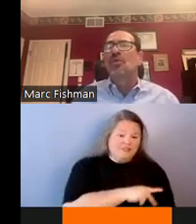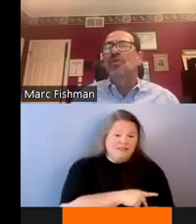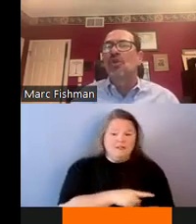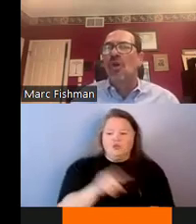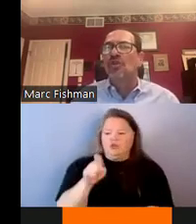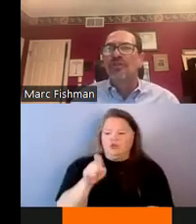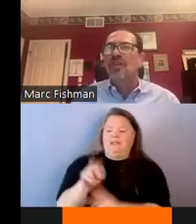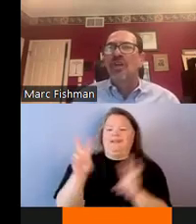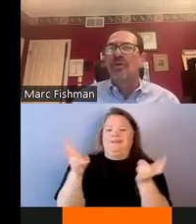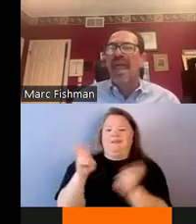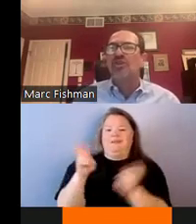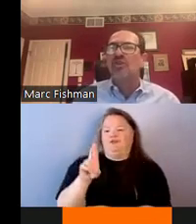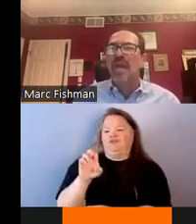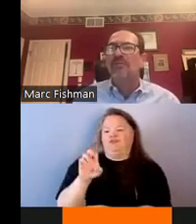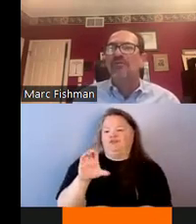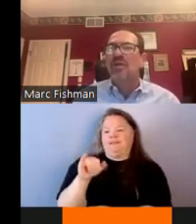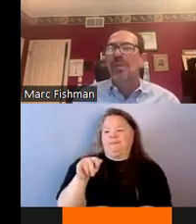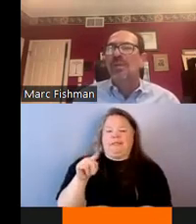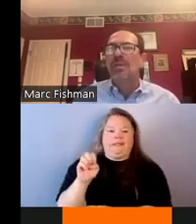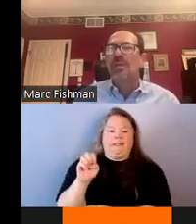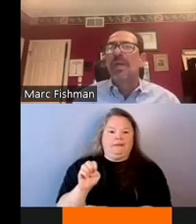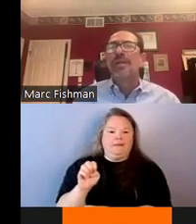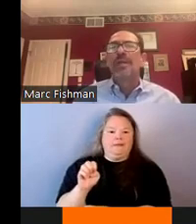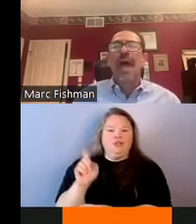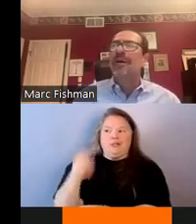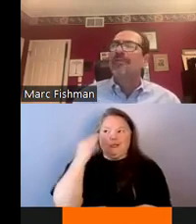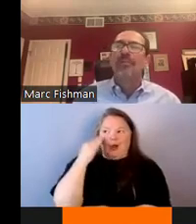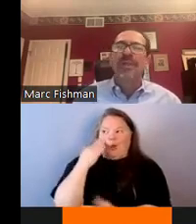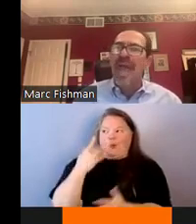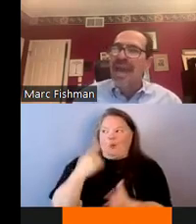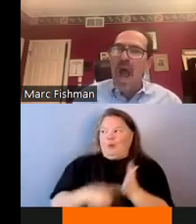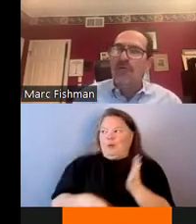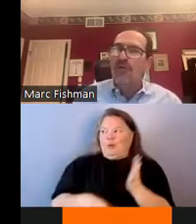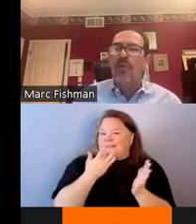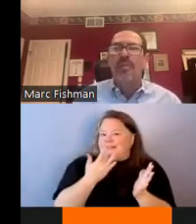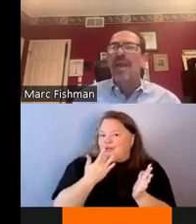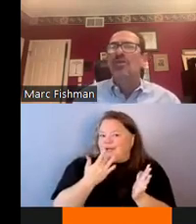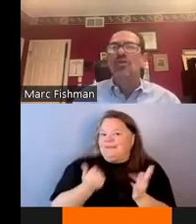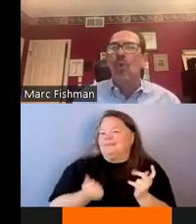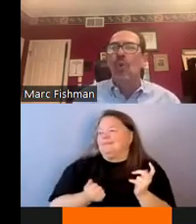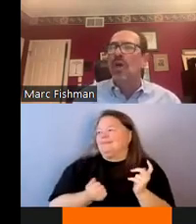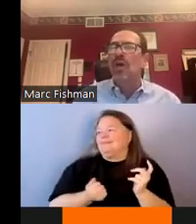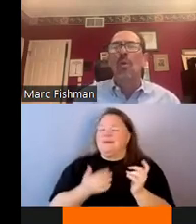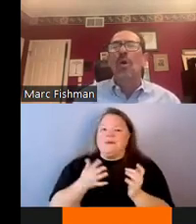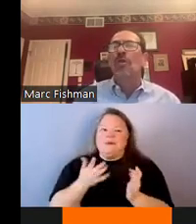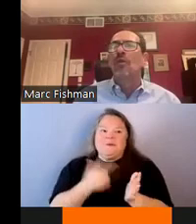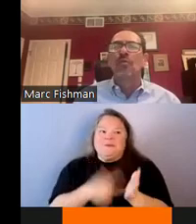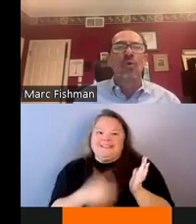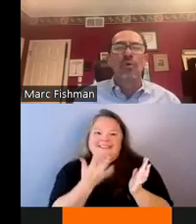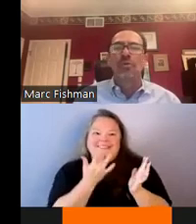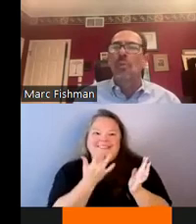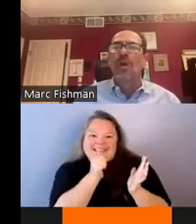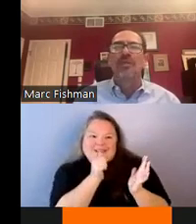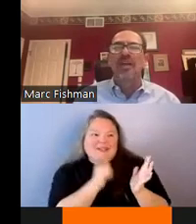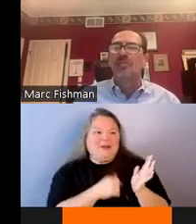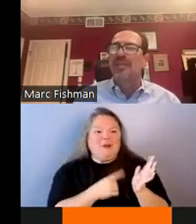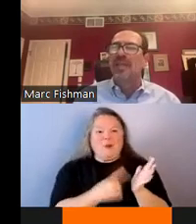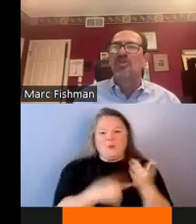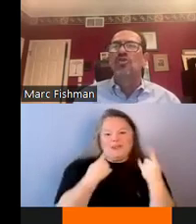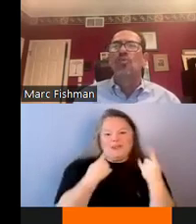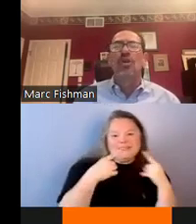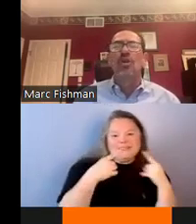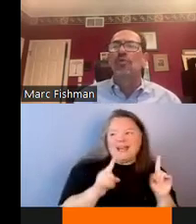the secret sauce and the secret handshake of treatment. Got to lay it out for them. How does this work? What are the rules? What